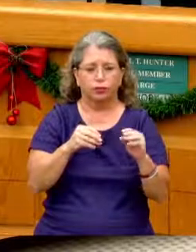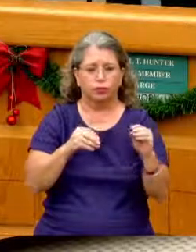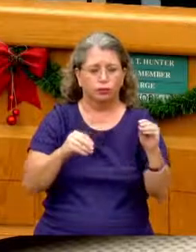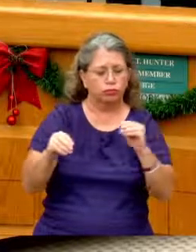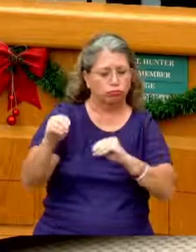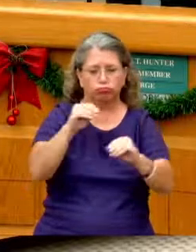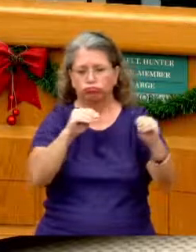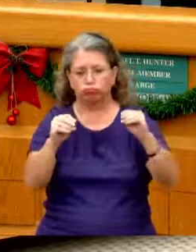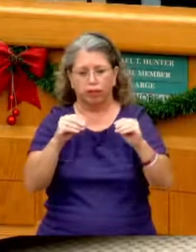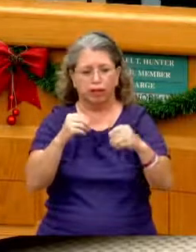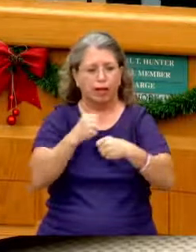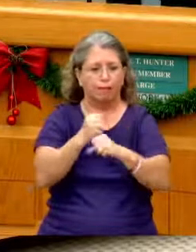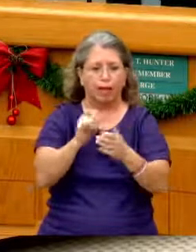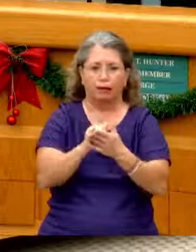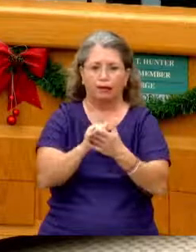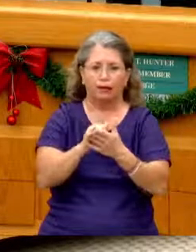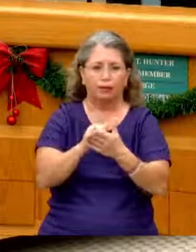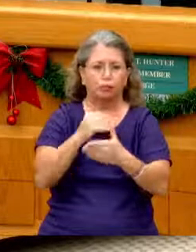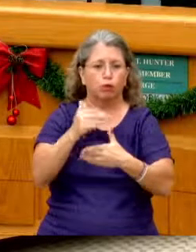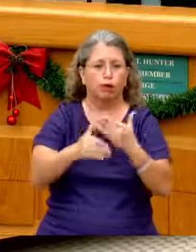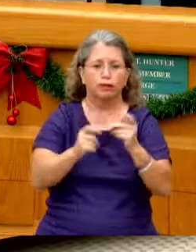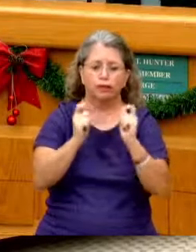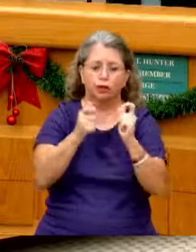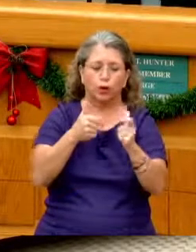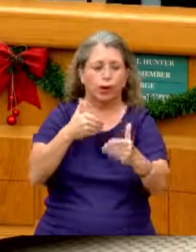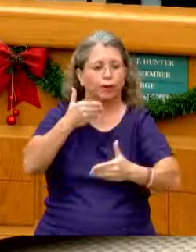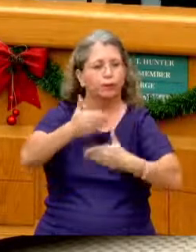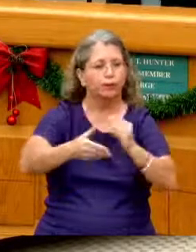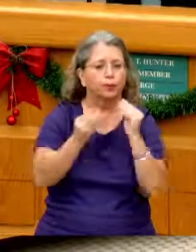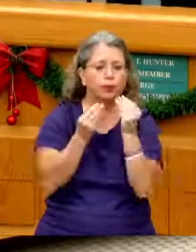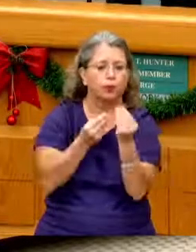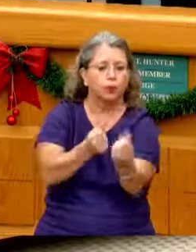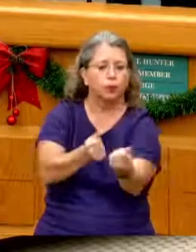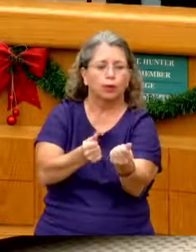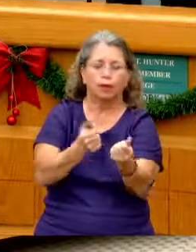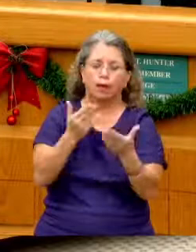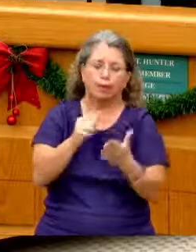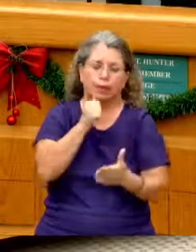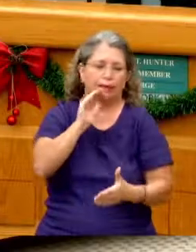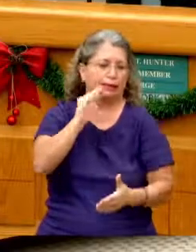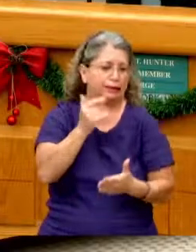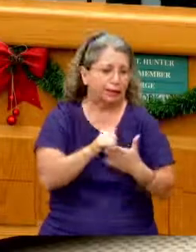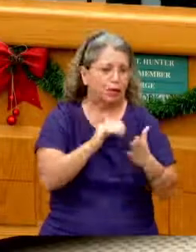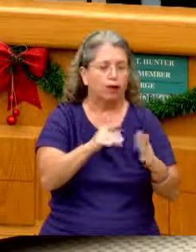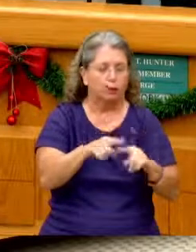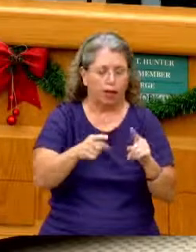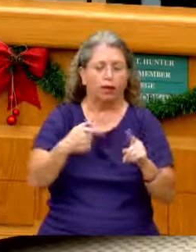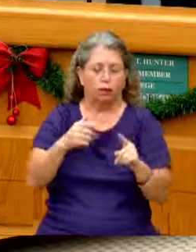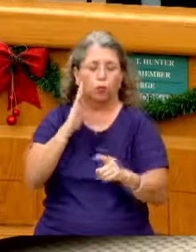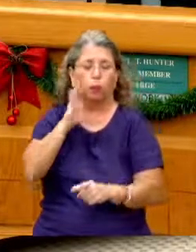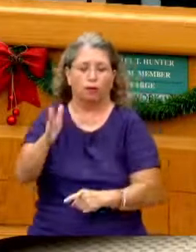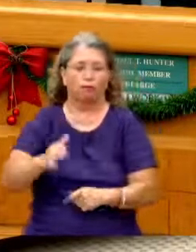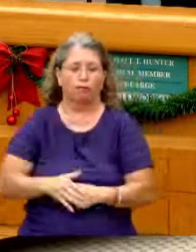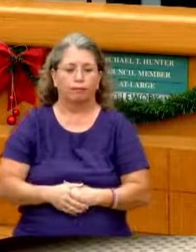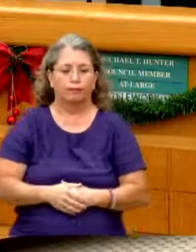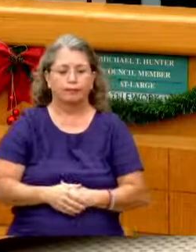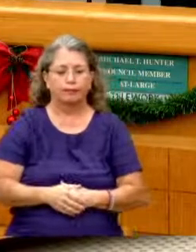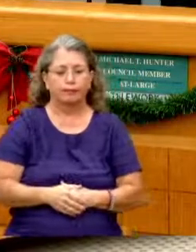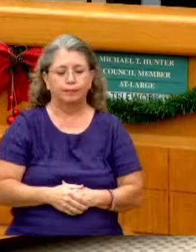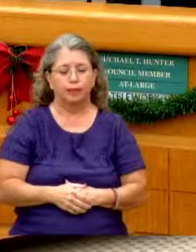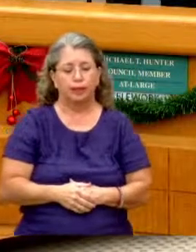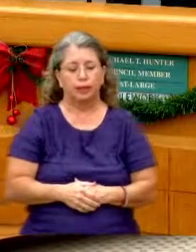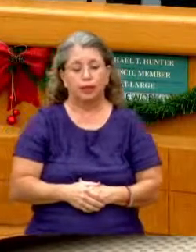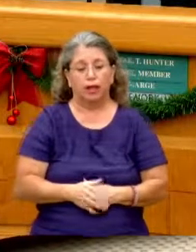more efficient, and so it may not have seemed that way initially, but we're getting there. The second effort that we had